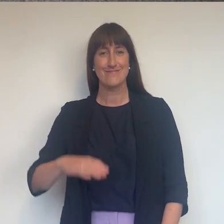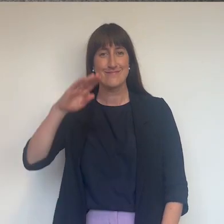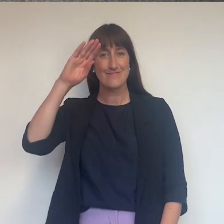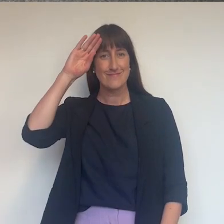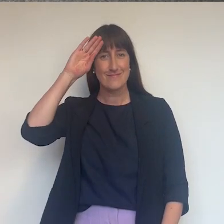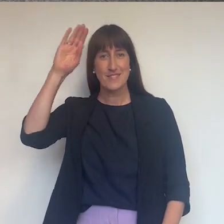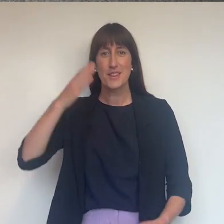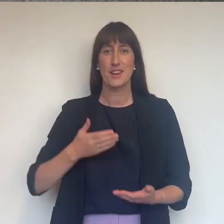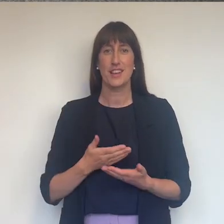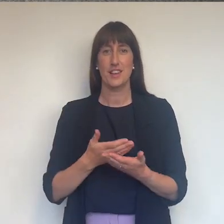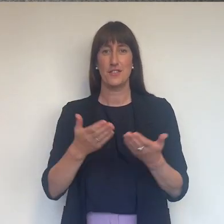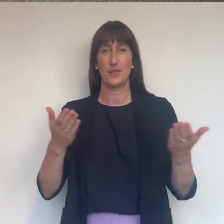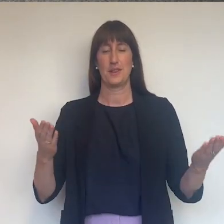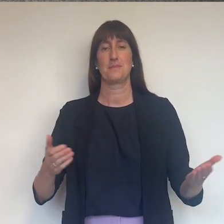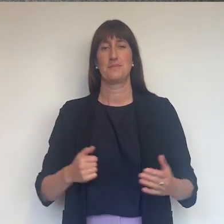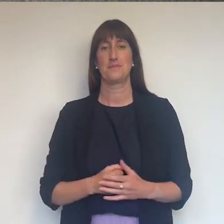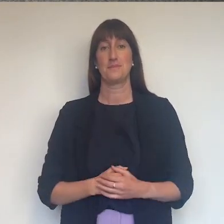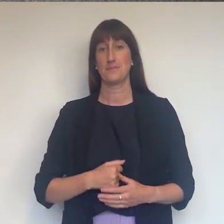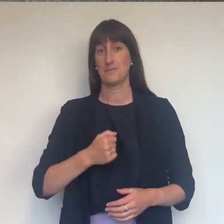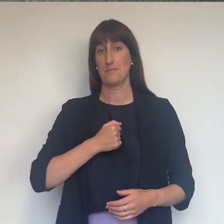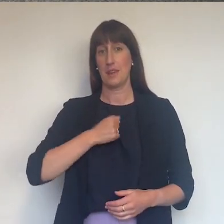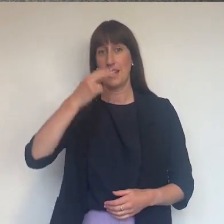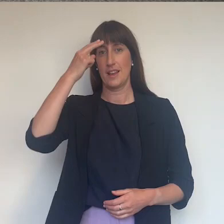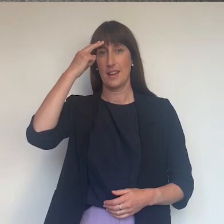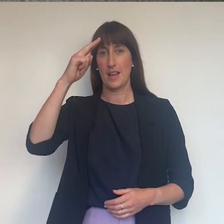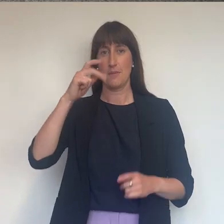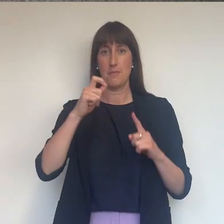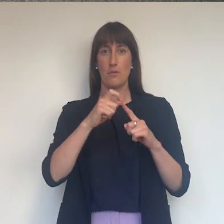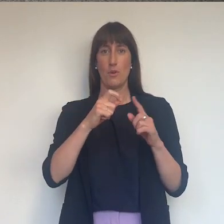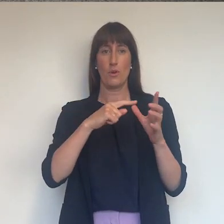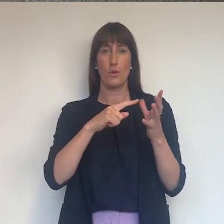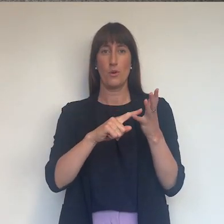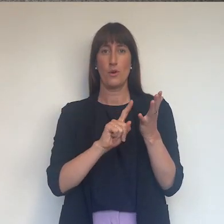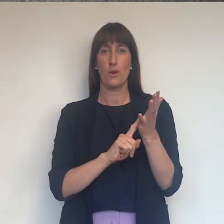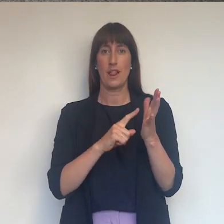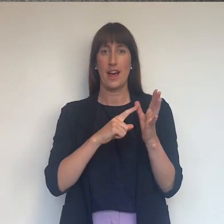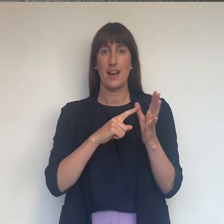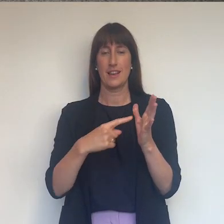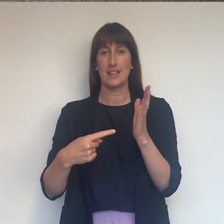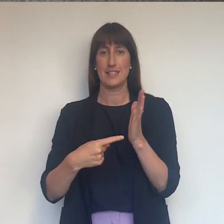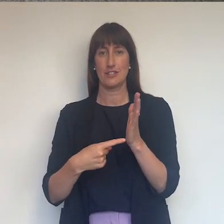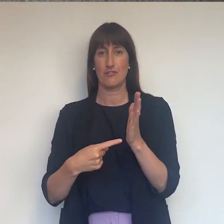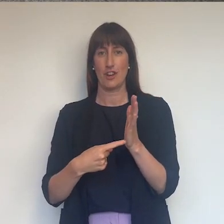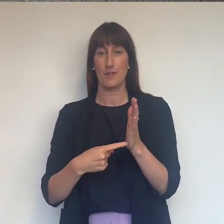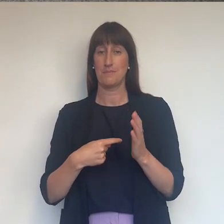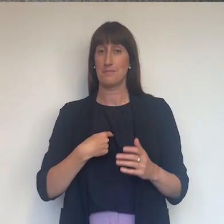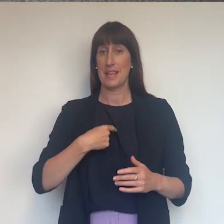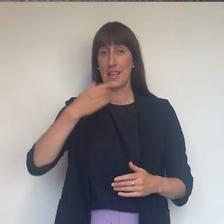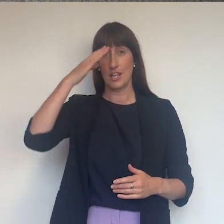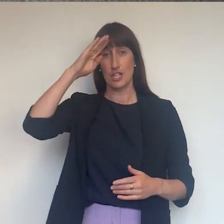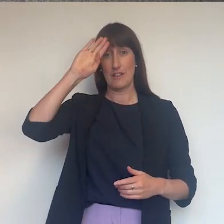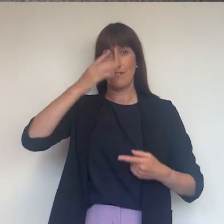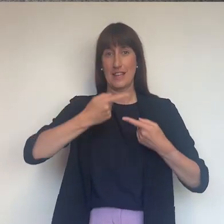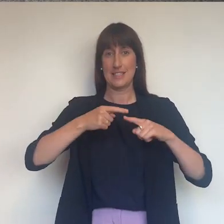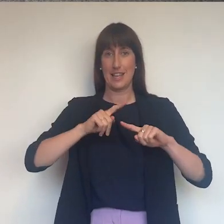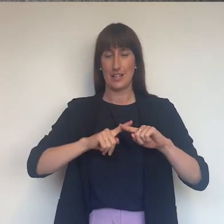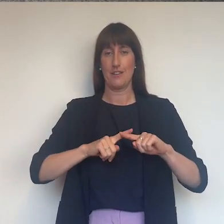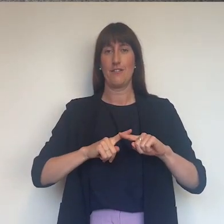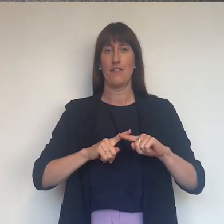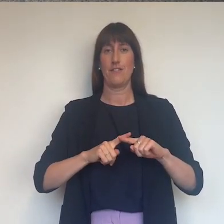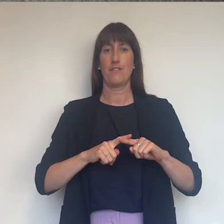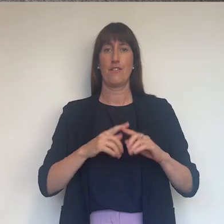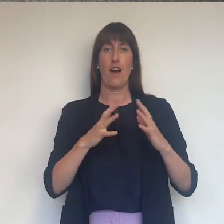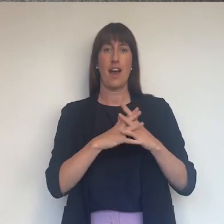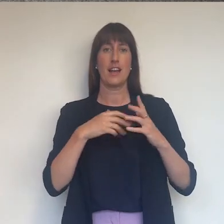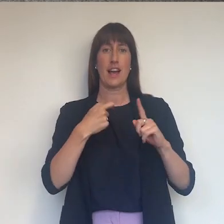Ngā mihi nui, kia koutou katoa. Ko Paula Tesoriero, toku ingoa. I'm the Chief Executive of Whaikaha, the Ministry of